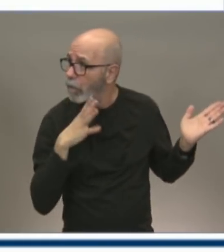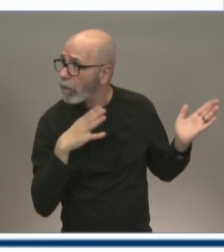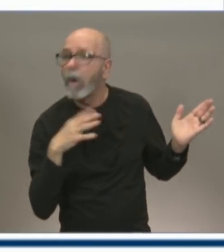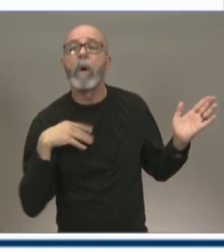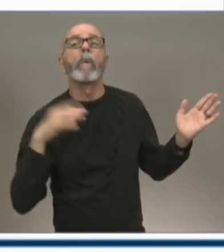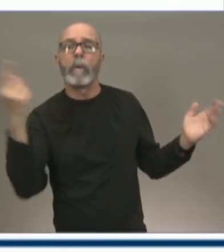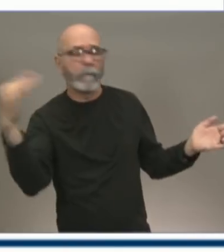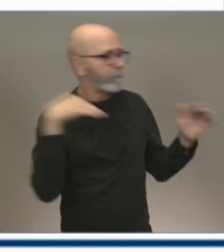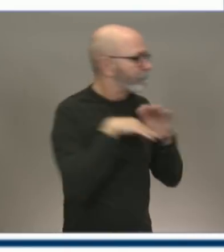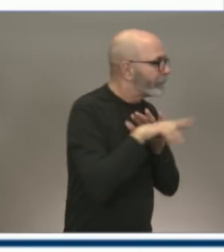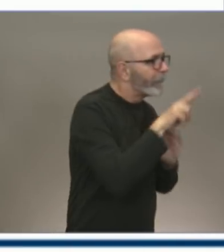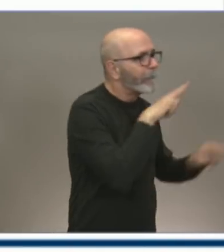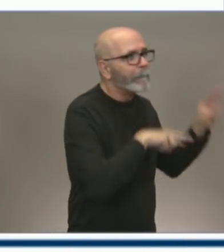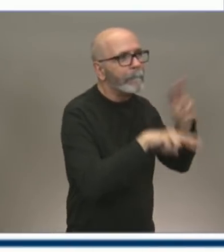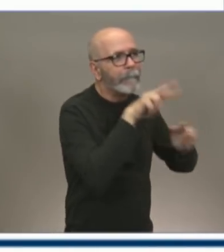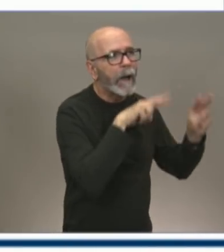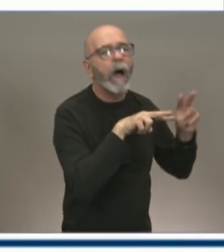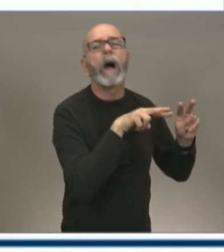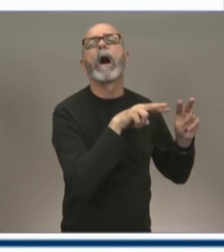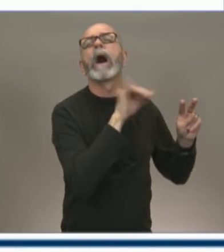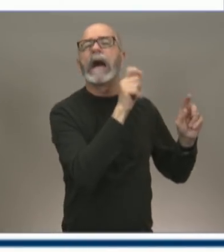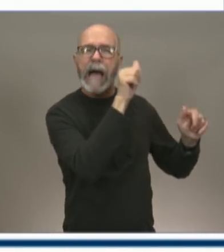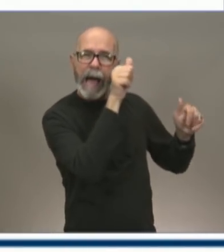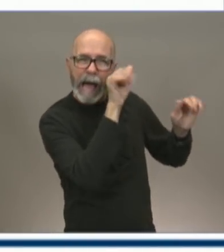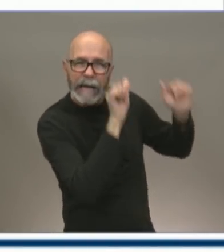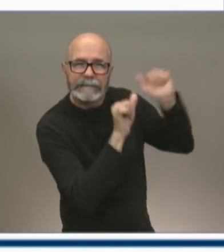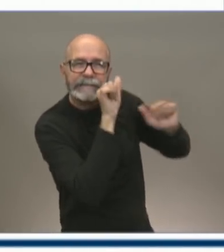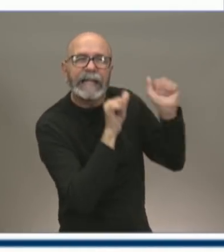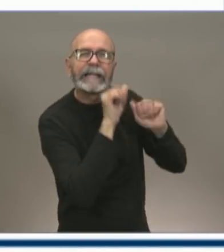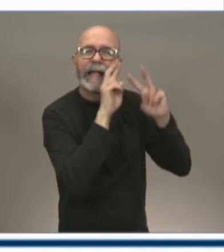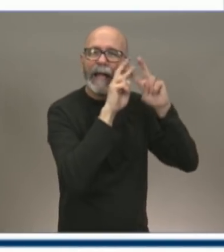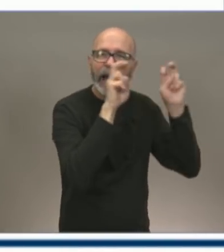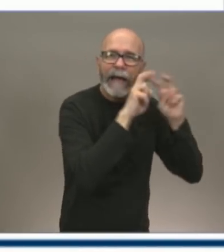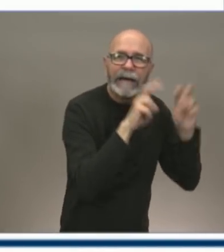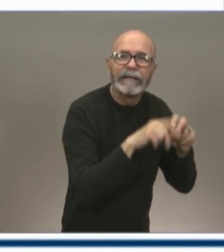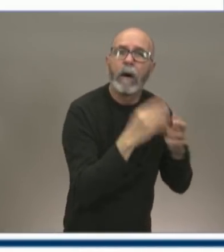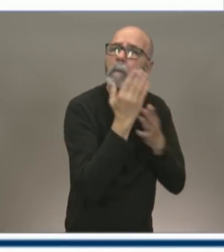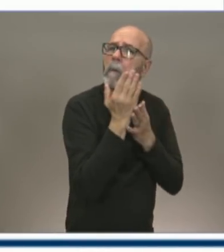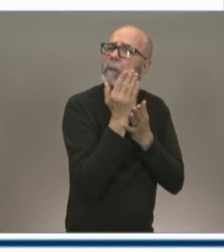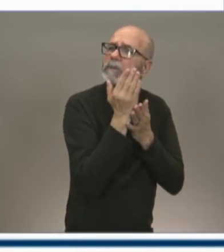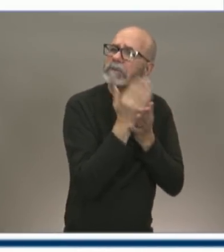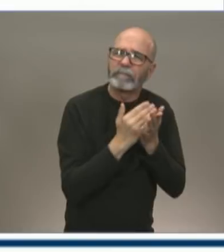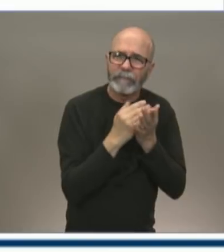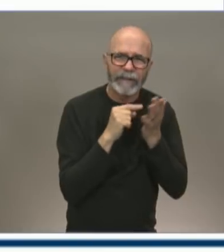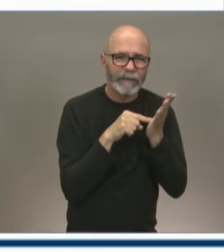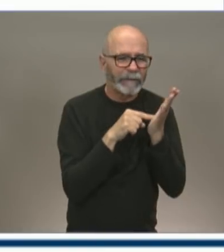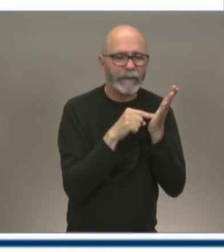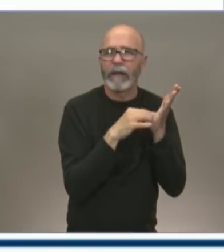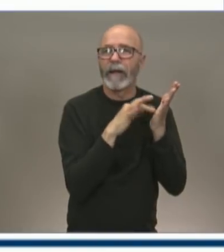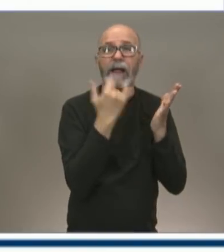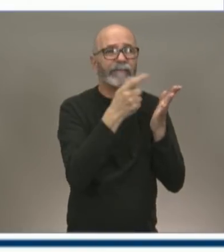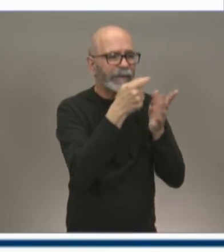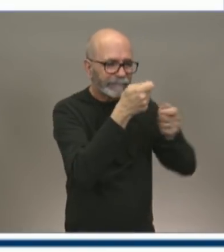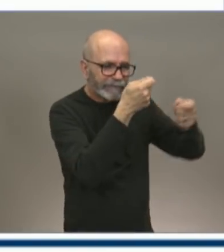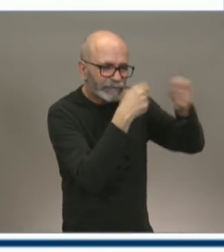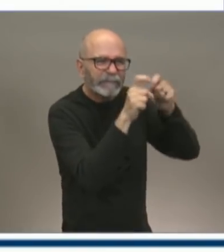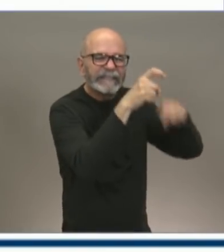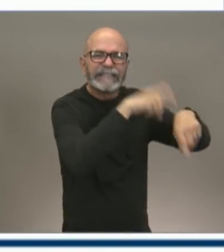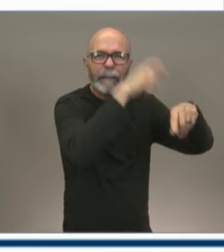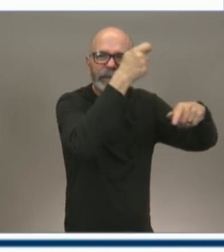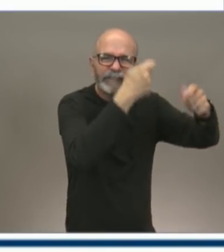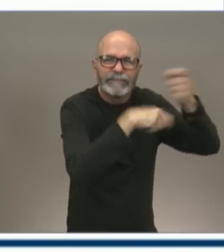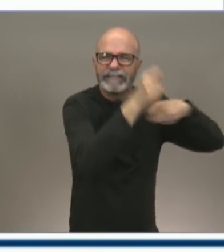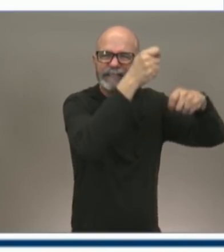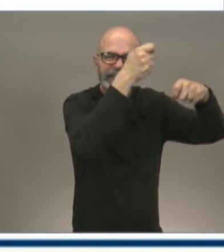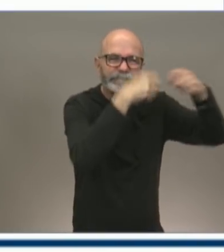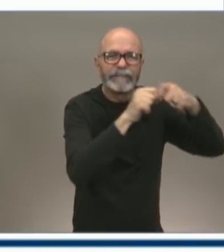earlier questions, some of them we know now will be replaced. I just don't have that list in front of me. Others will be major renovations that we know we can do